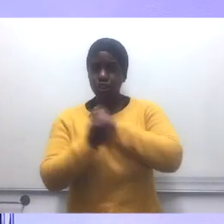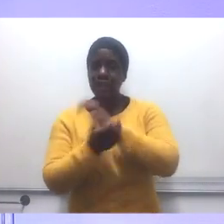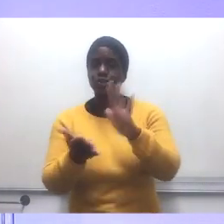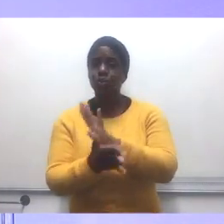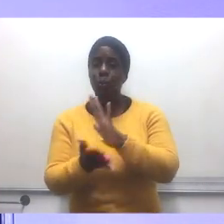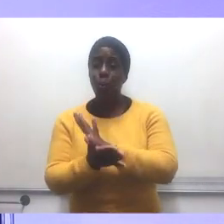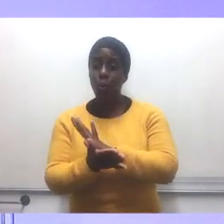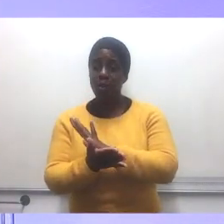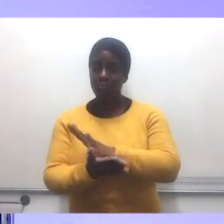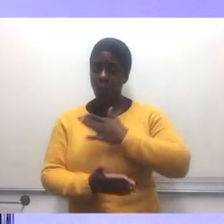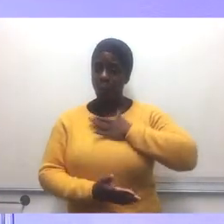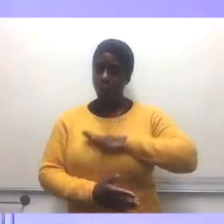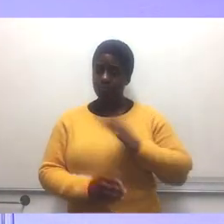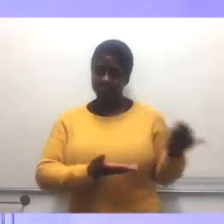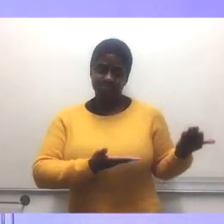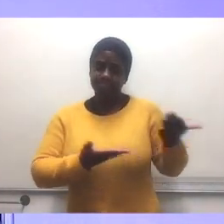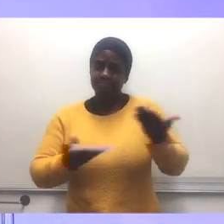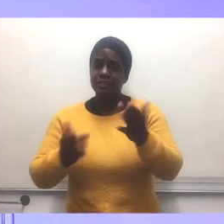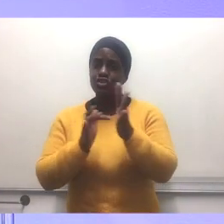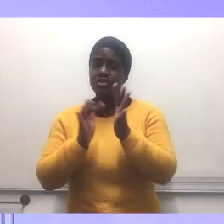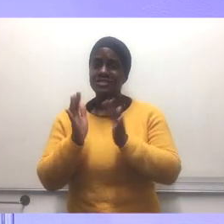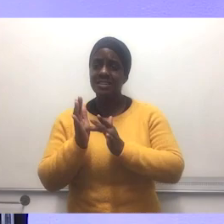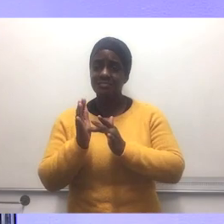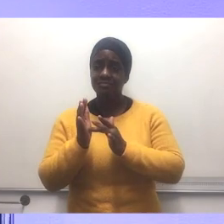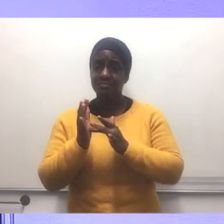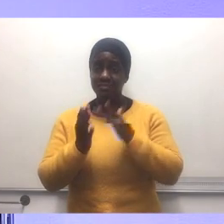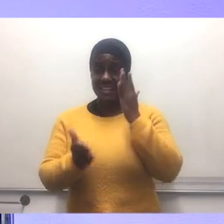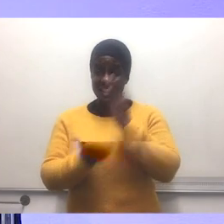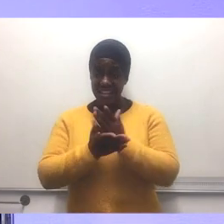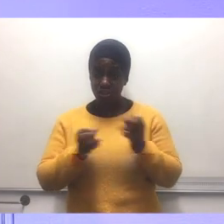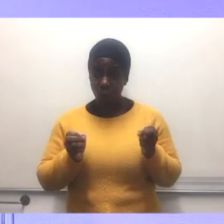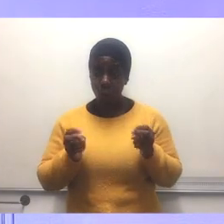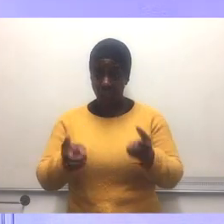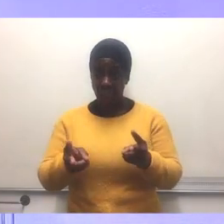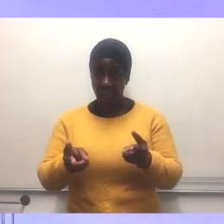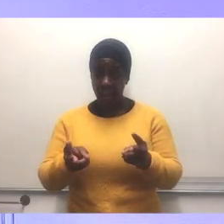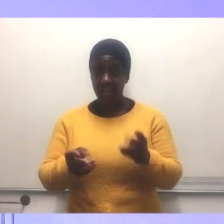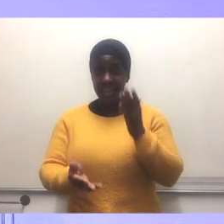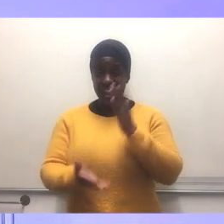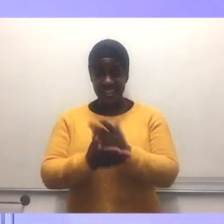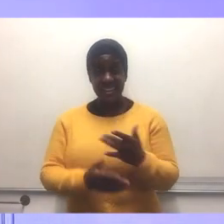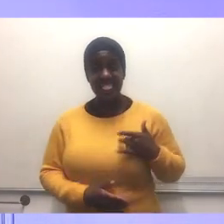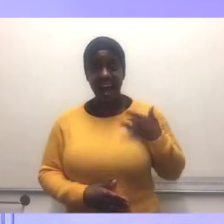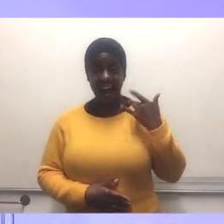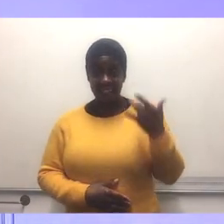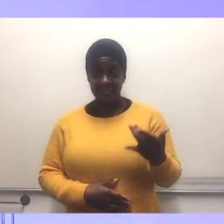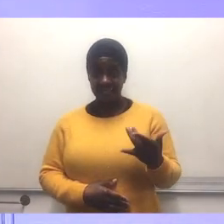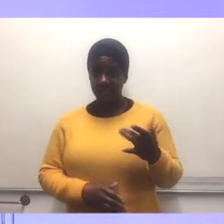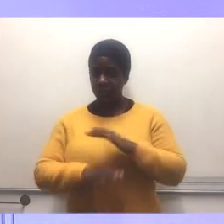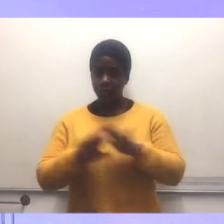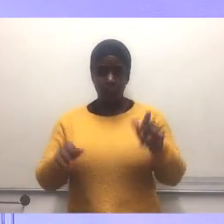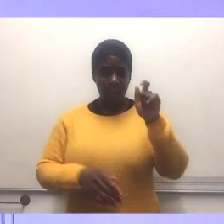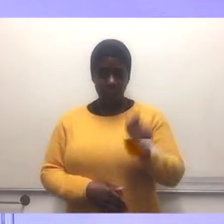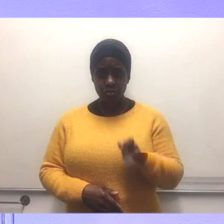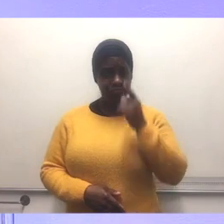to present you tonight, Jesus. He is the way. He is the life. No man